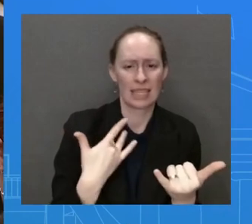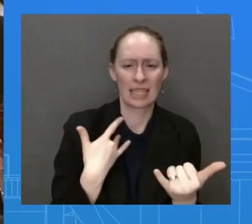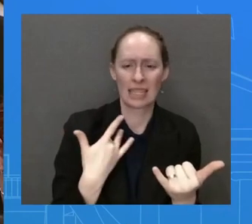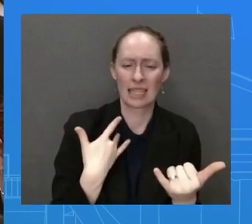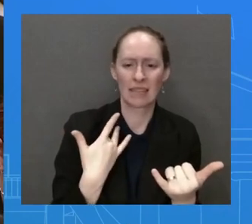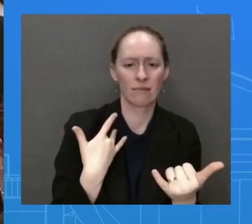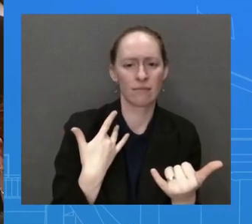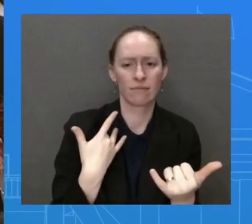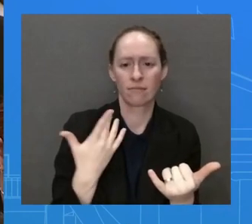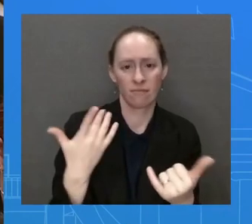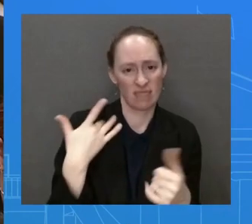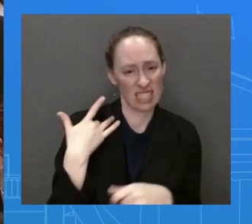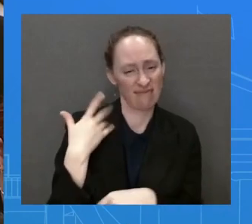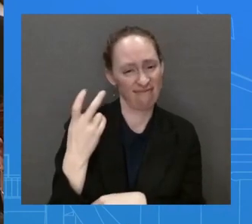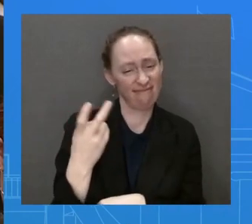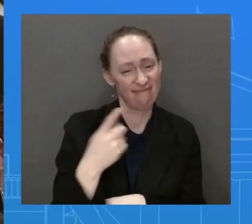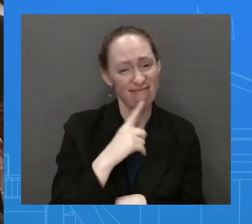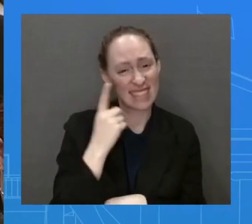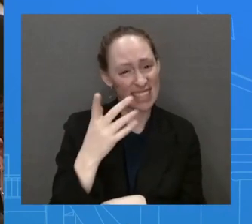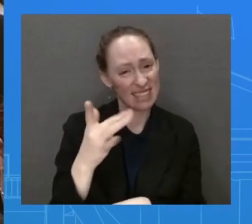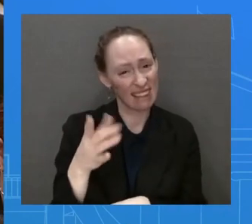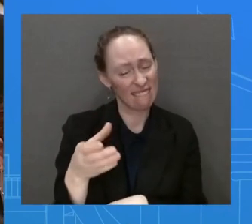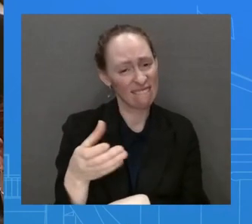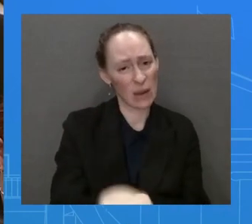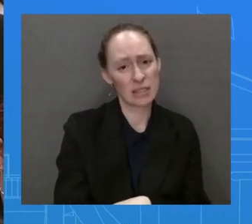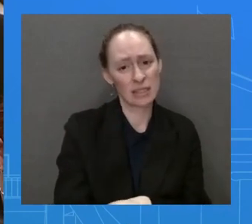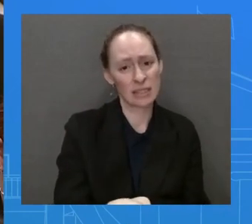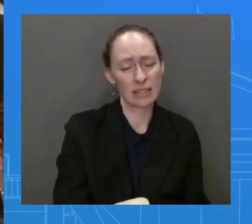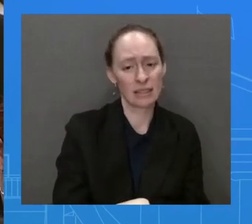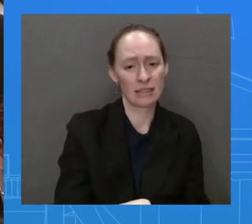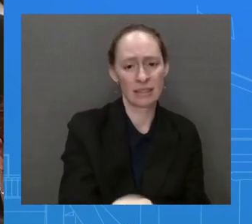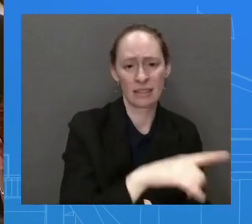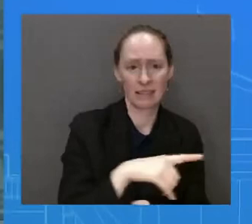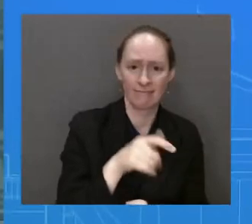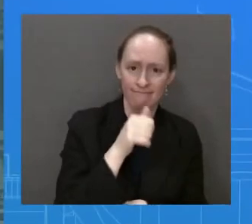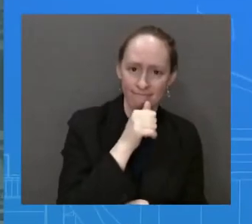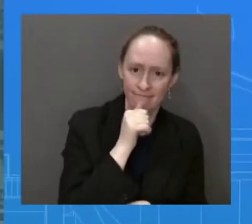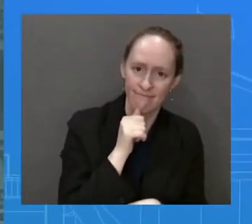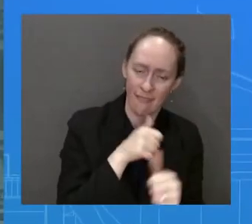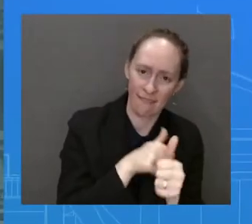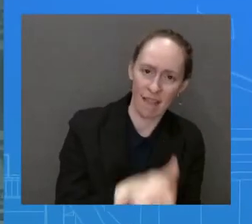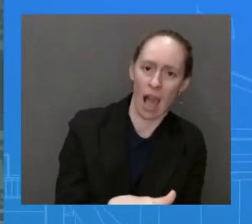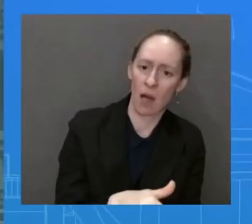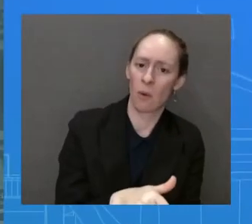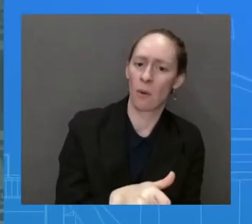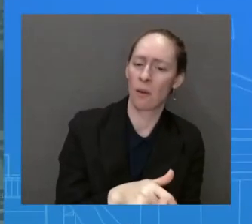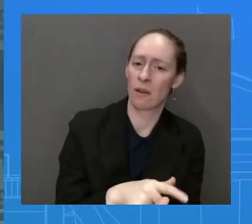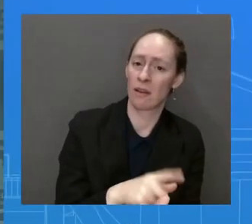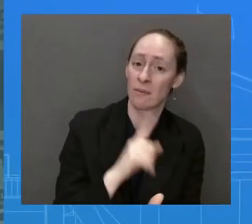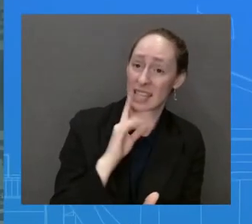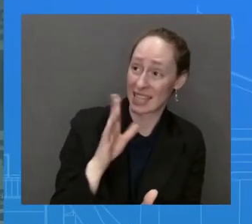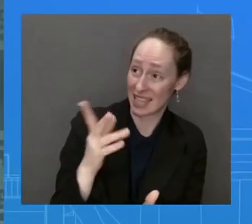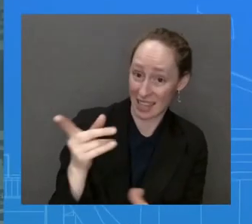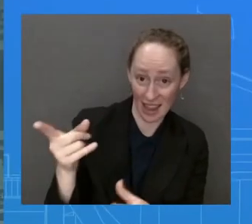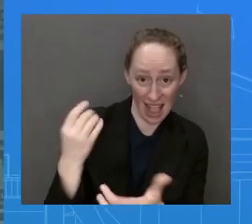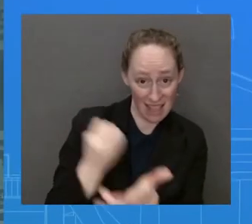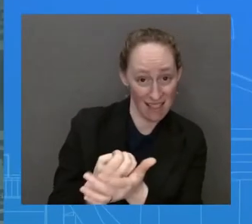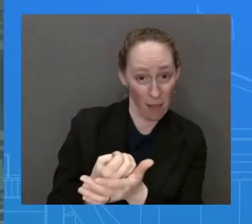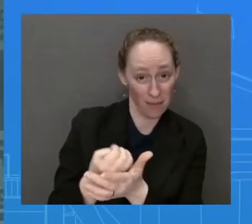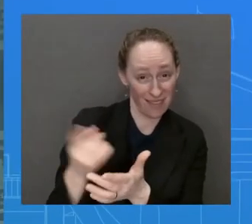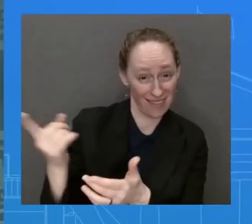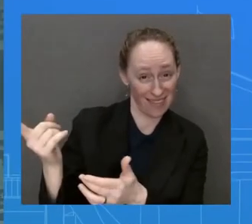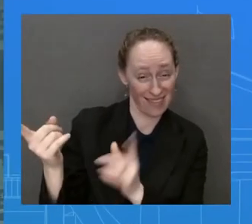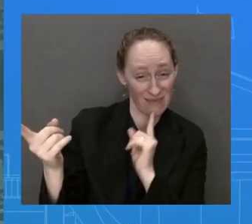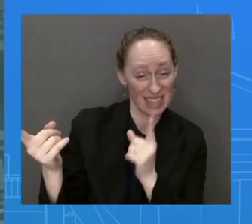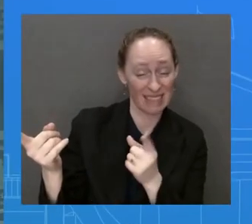clarity, government isn't working. So will there be changes in its government working? So look, I'll say this. Our administration is leveraging every available tool